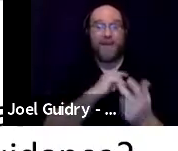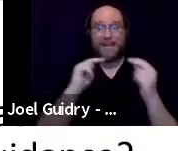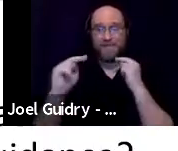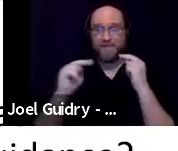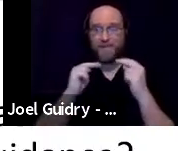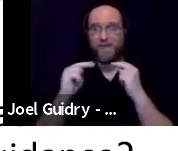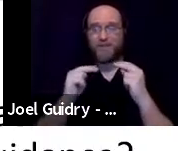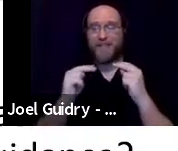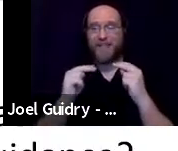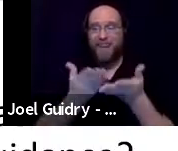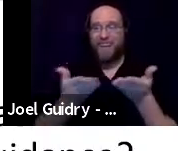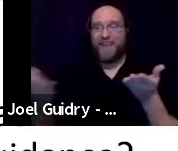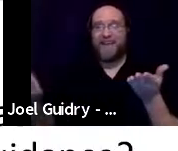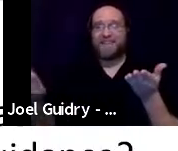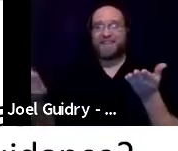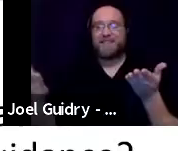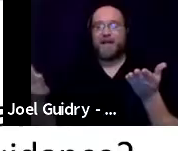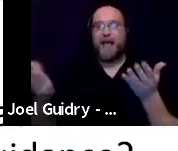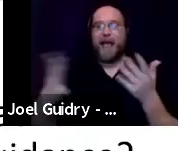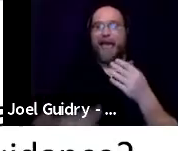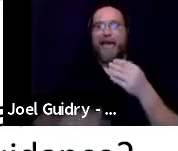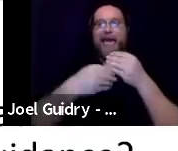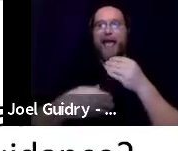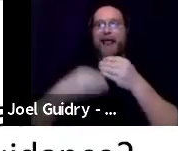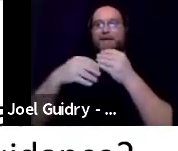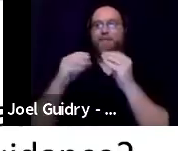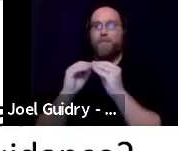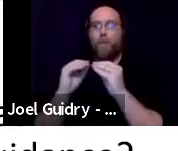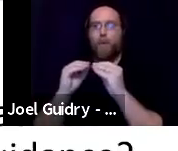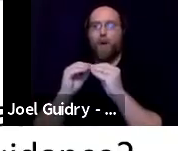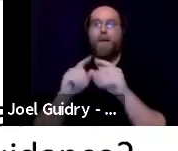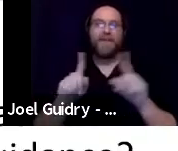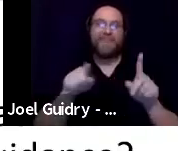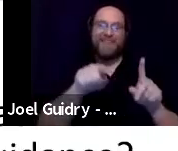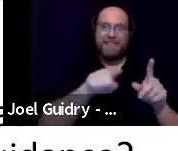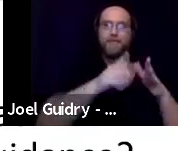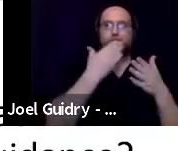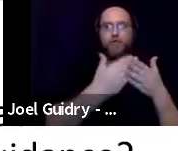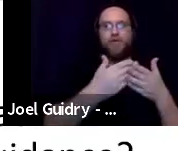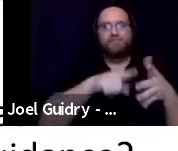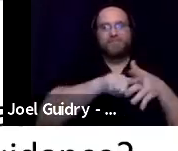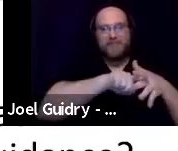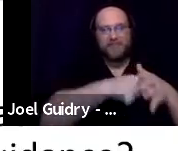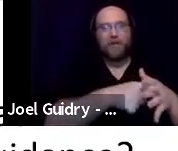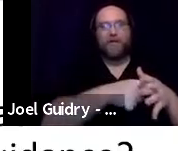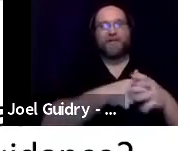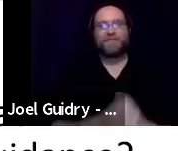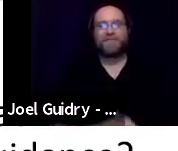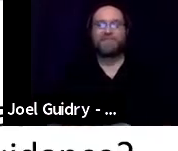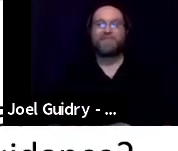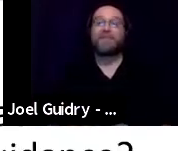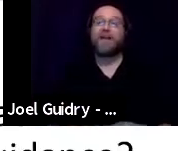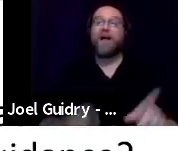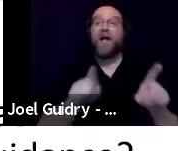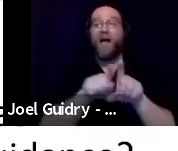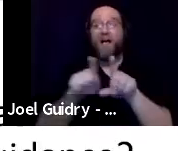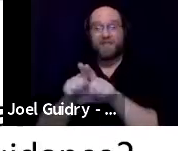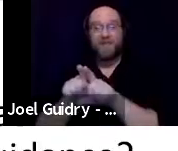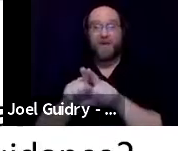this, but we have at least a floor to work from. The other thing to keep in mind is L&I,